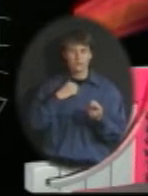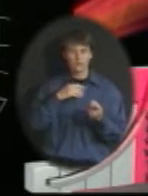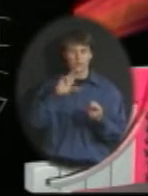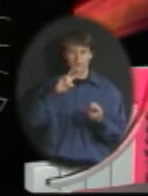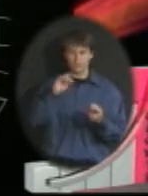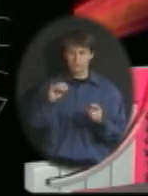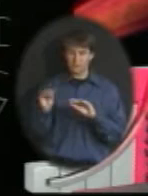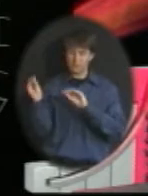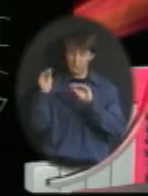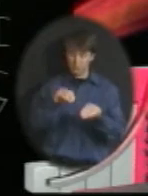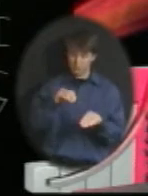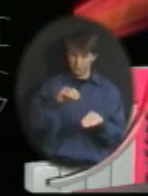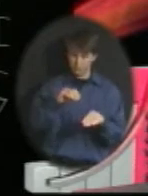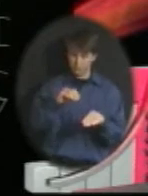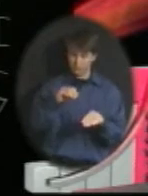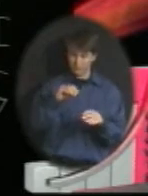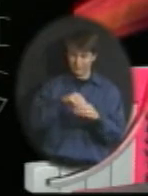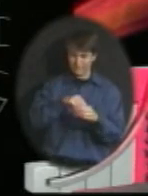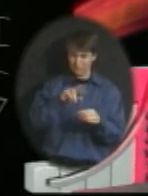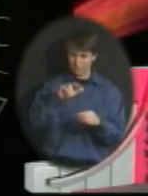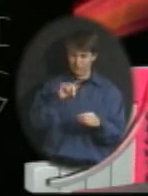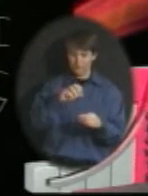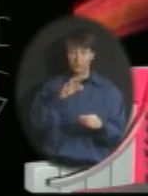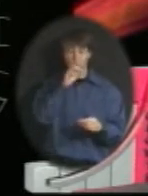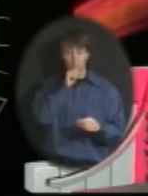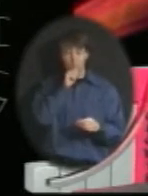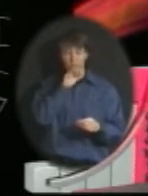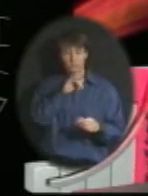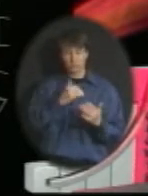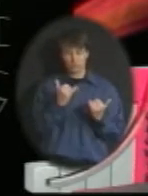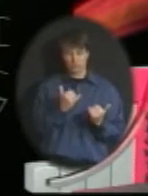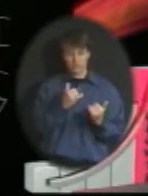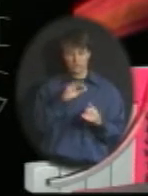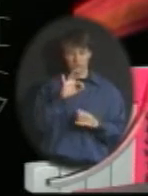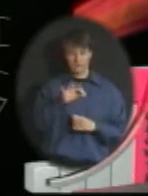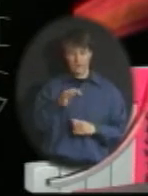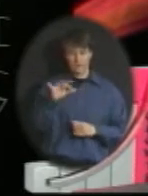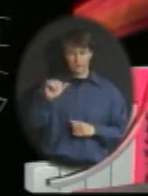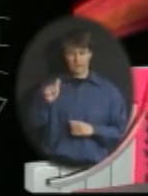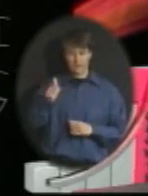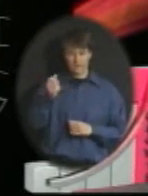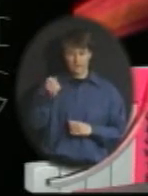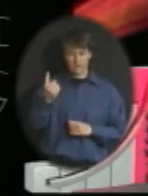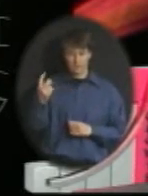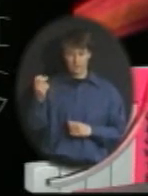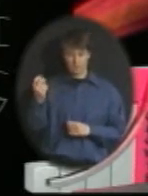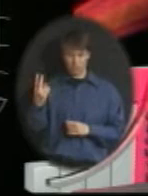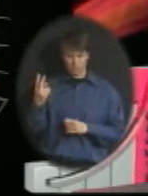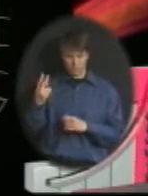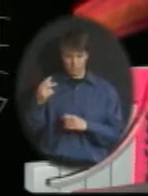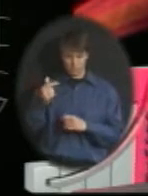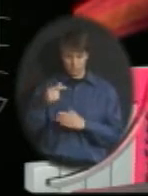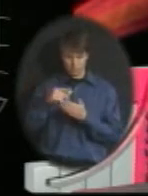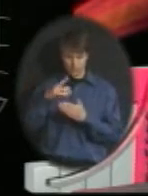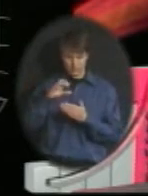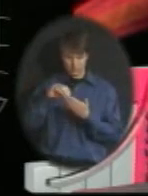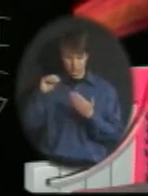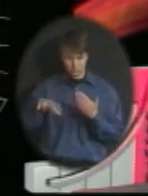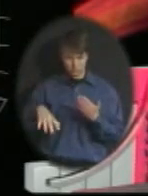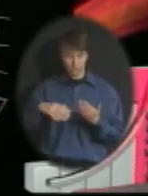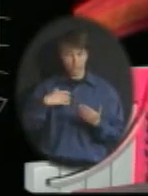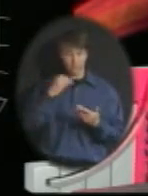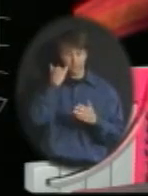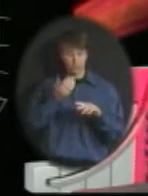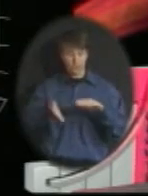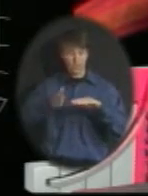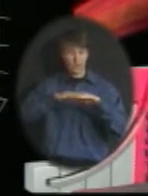that means is the orange is our current 9th, 10th, 11th, and 12th graders. If you layer on top of that the attrition that's